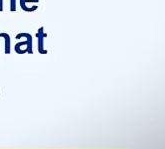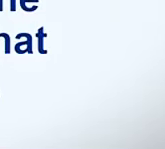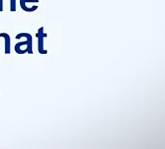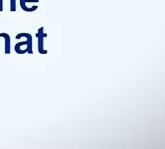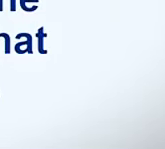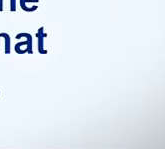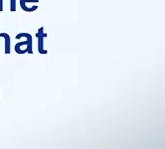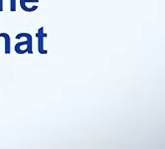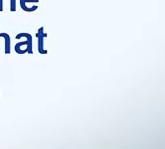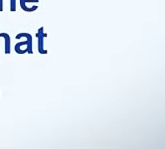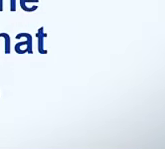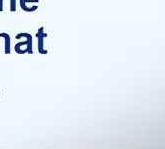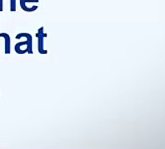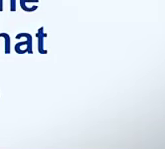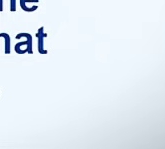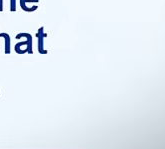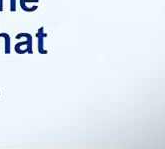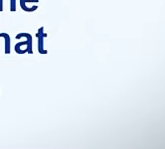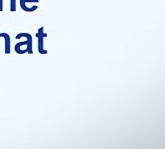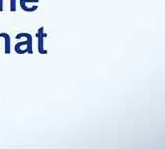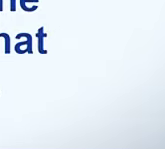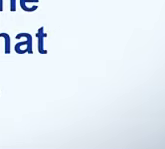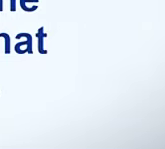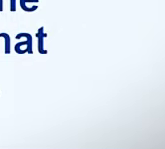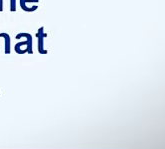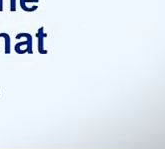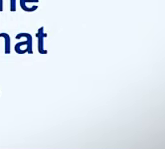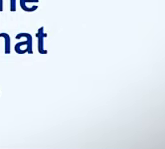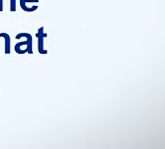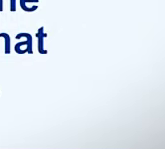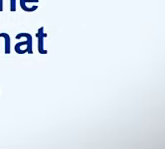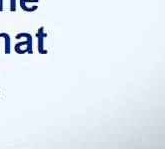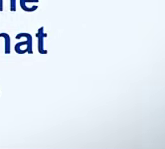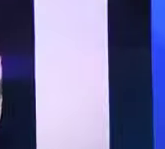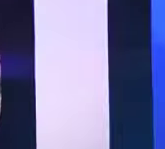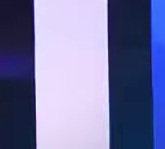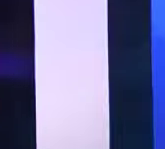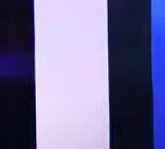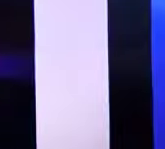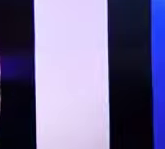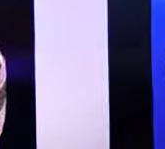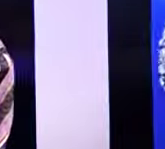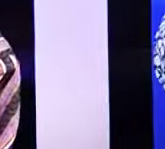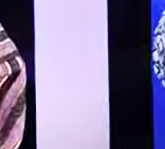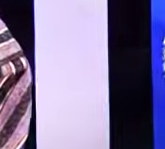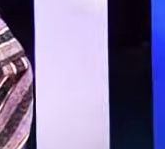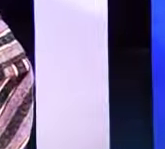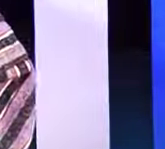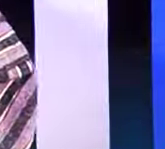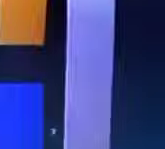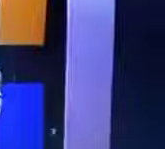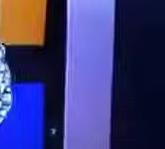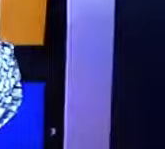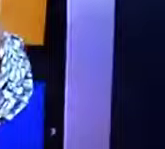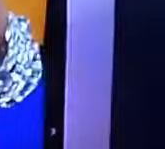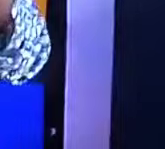of God. This grace of God, which we have defined as God's supernatural ability